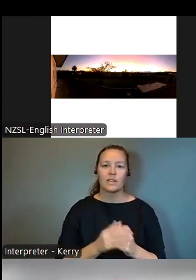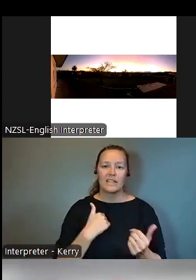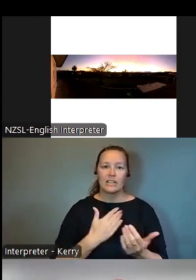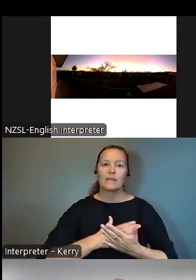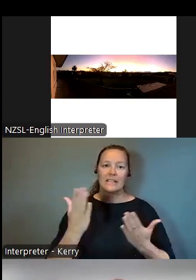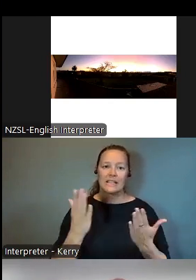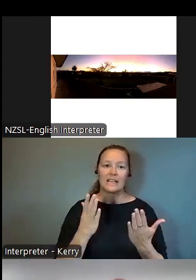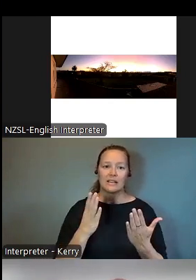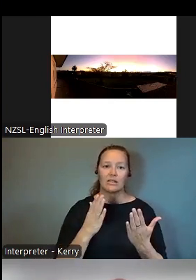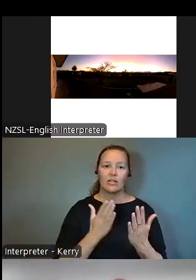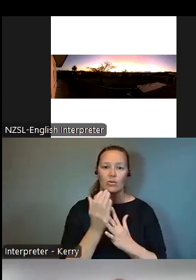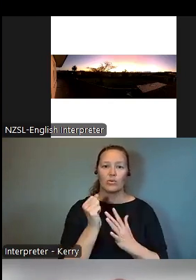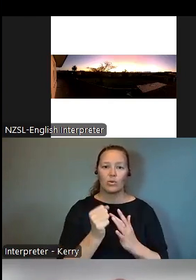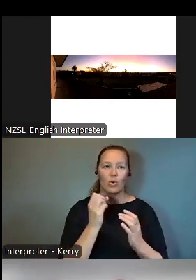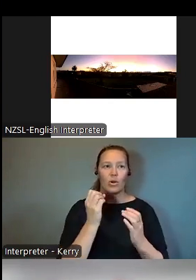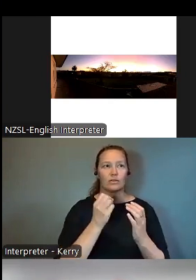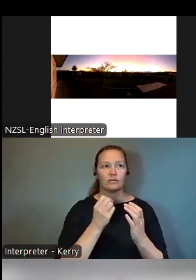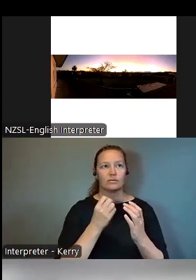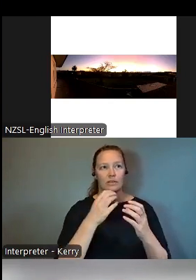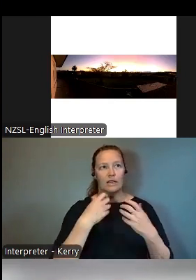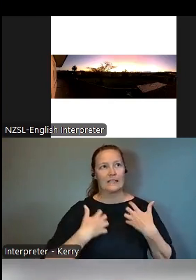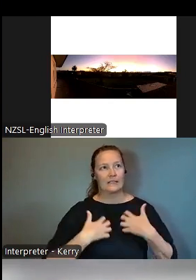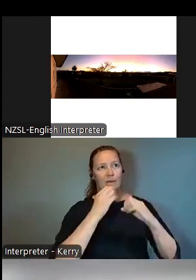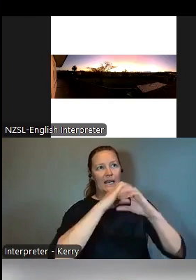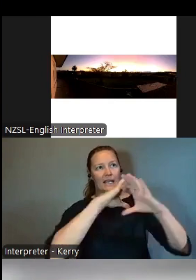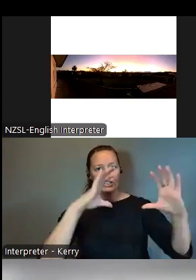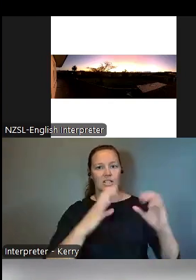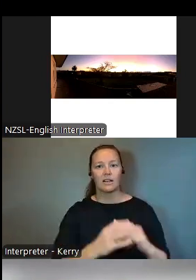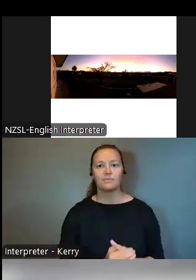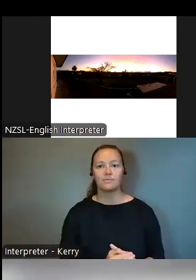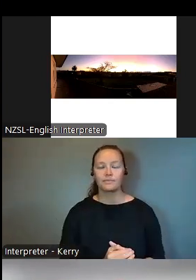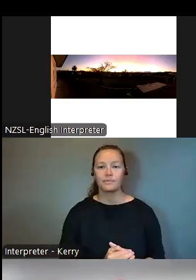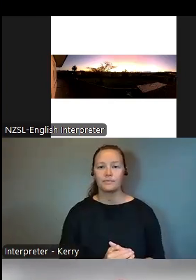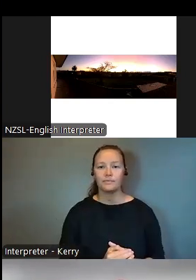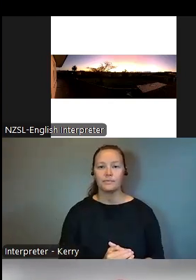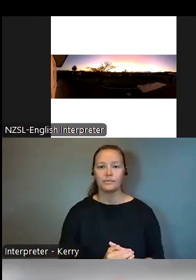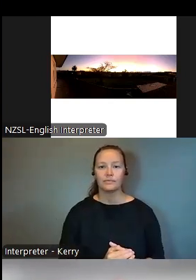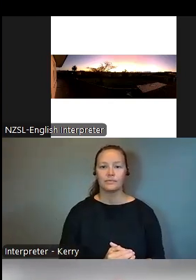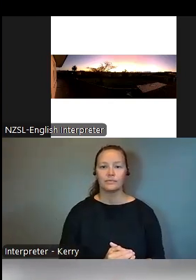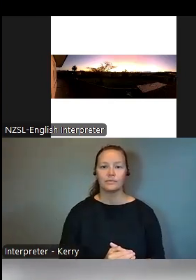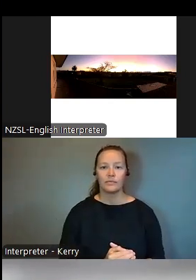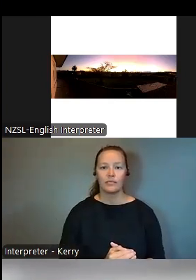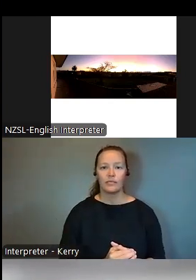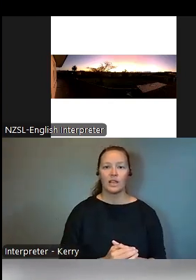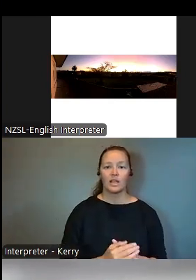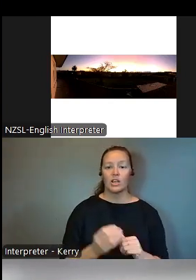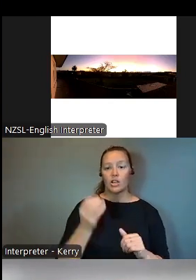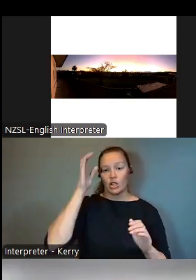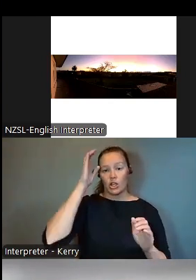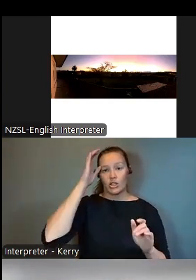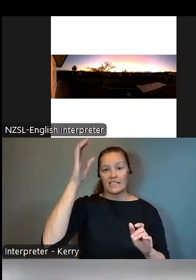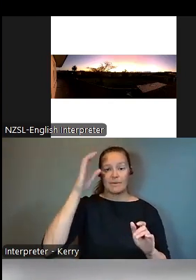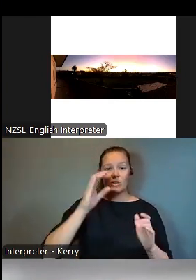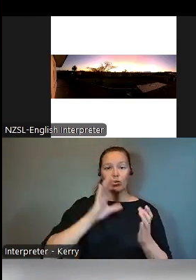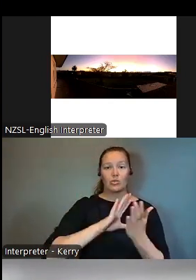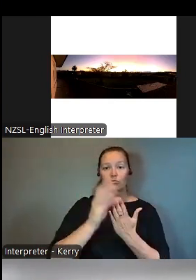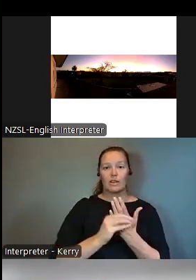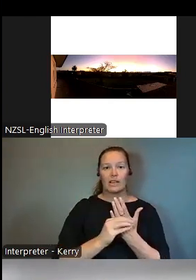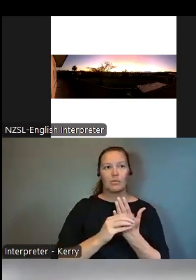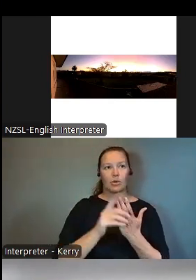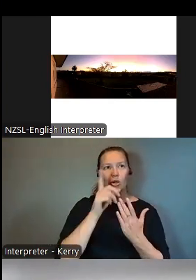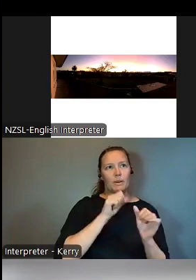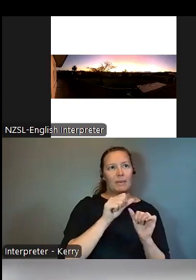your compelling vision. You know, what advantage might a conceptual curriculum have over what you currently have? Or